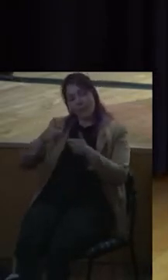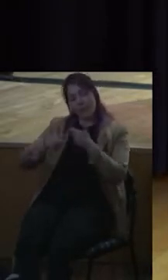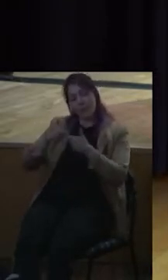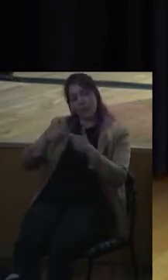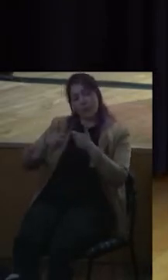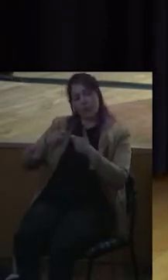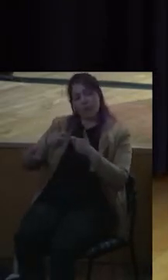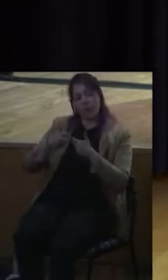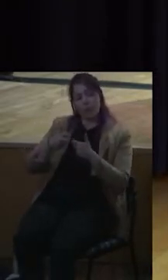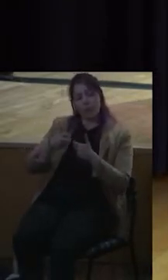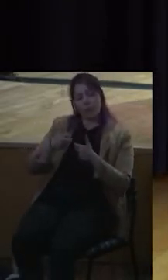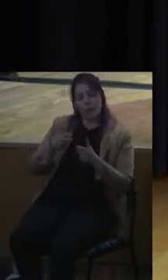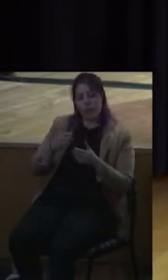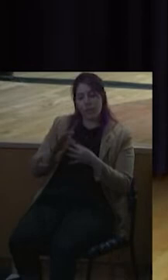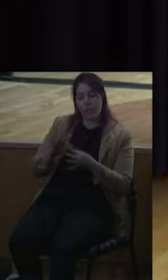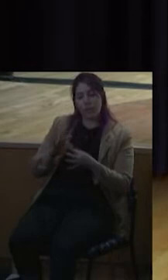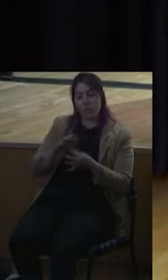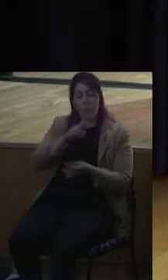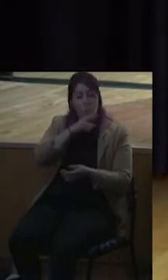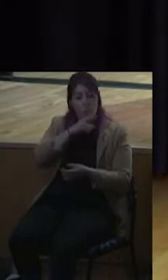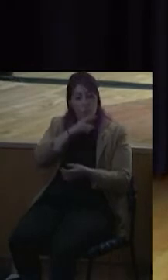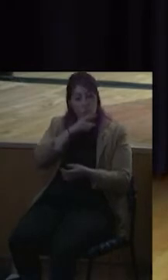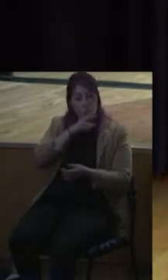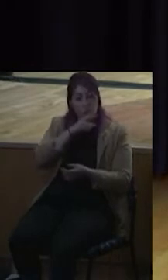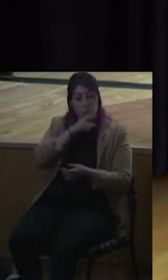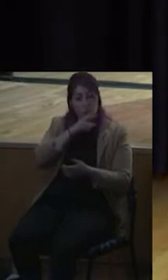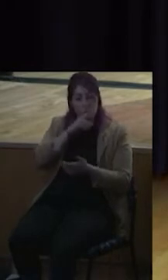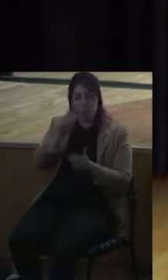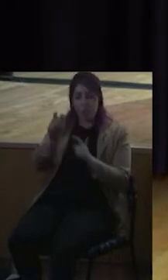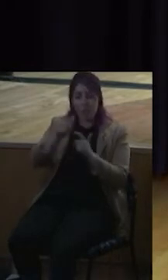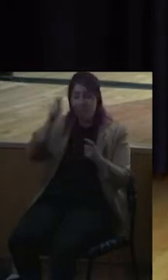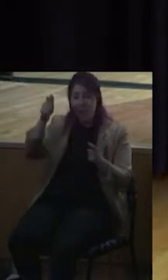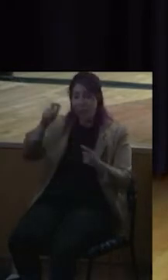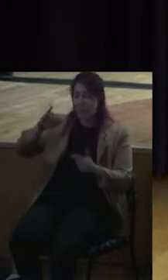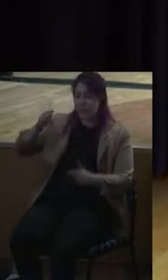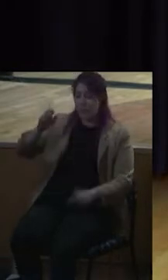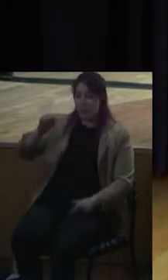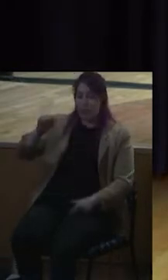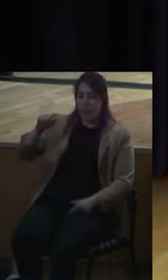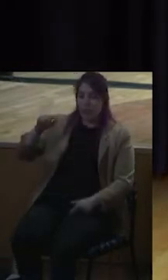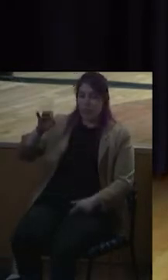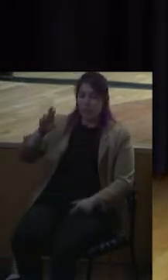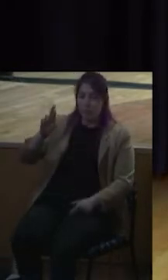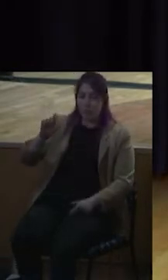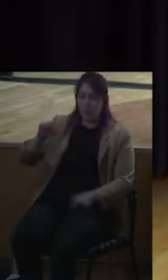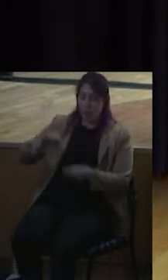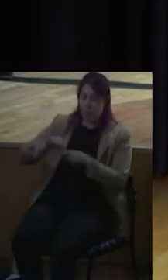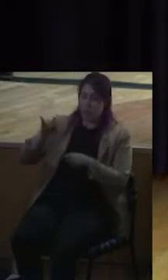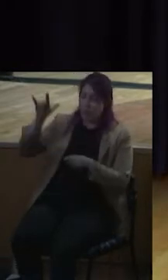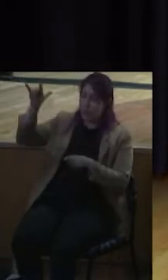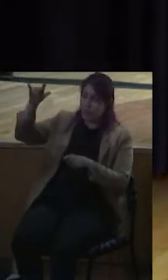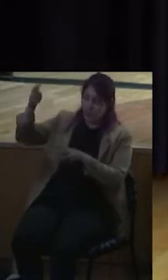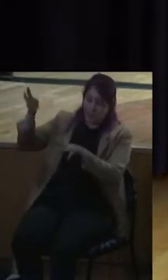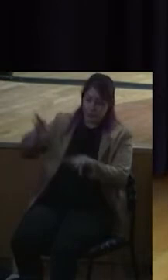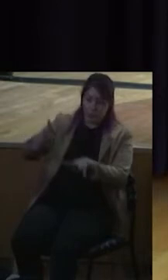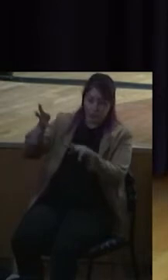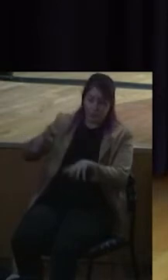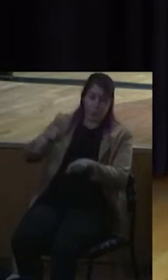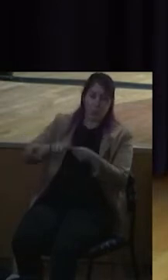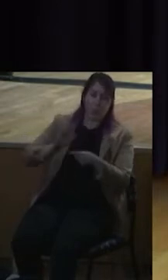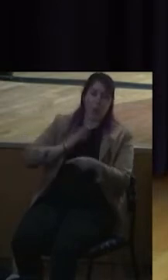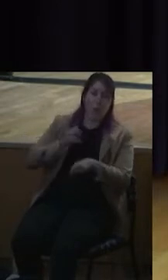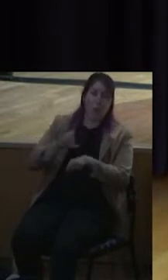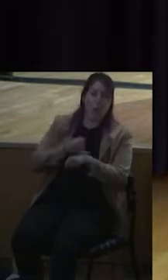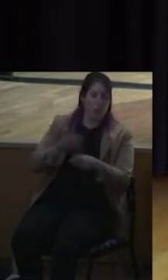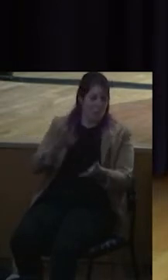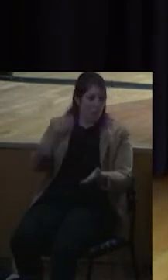as it pertains to water is massive jet fuel leaks into our main aquifer on the main island of Oʻahu. So you guys might have heard